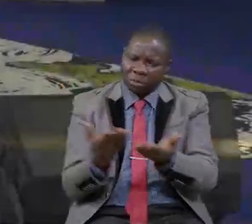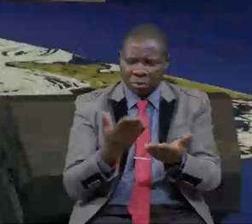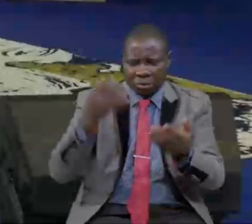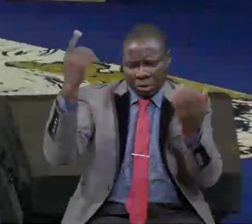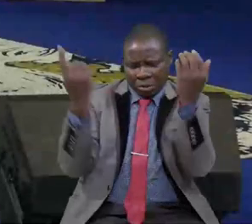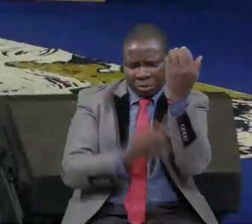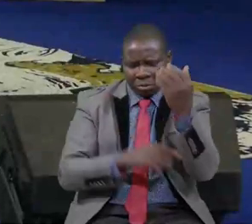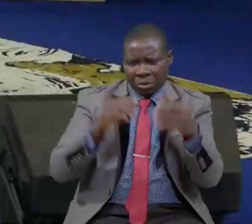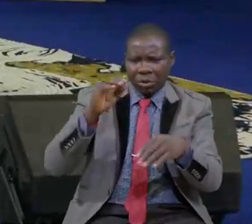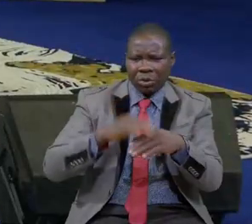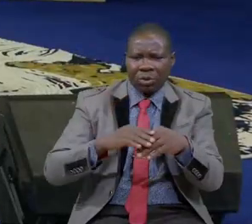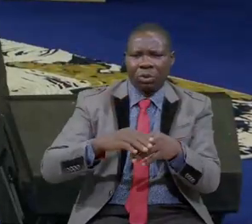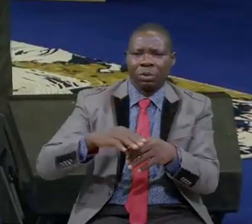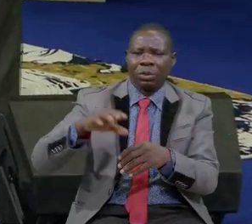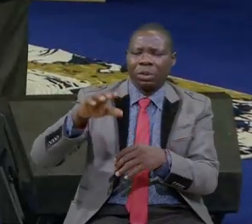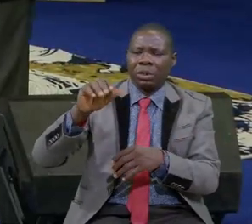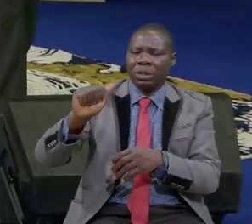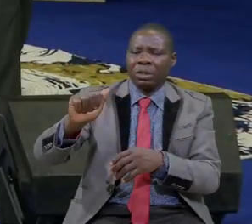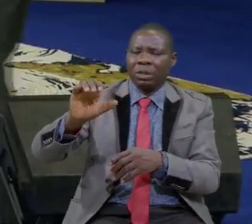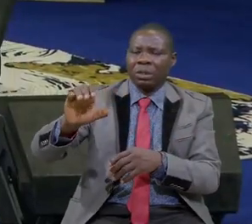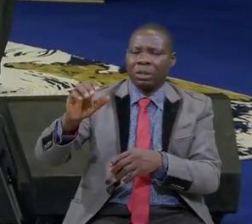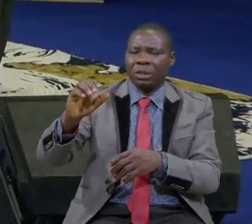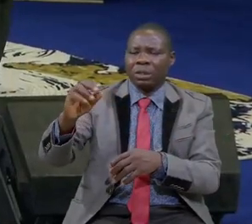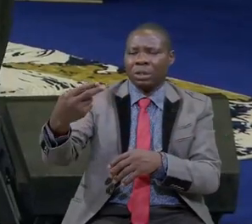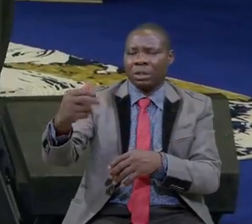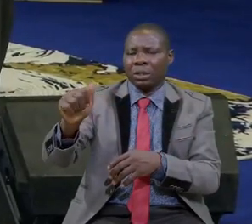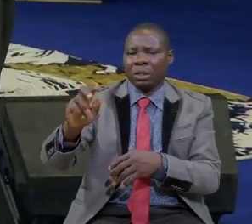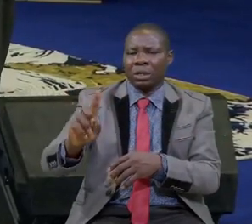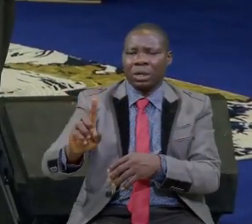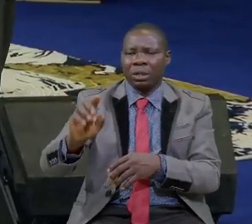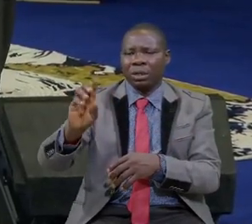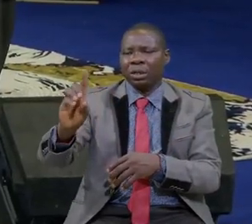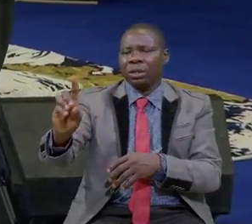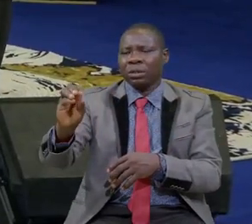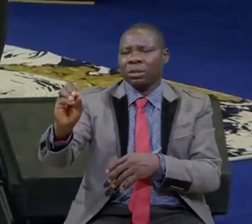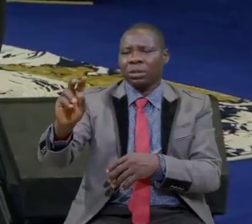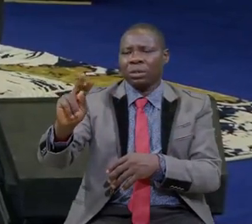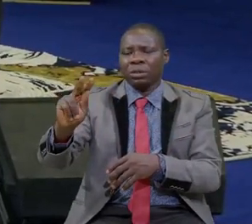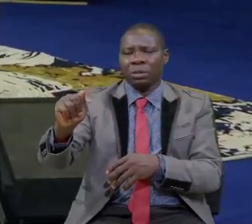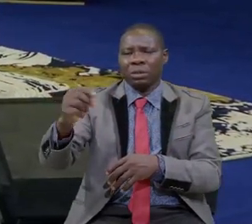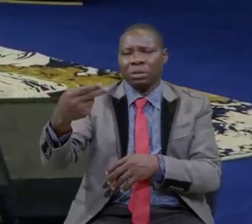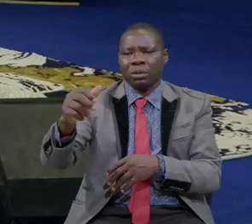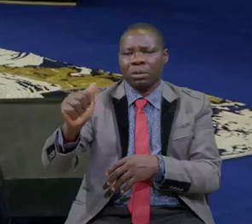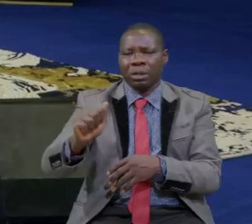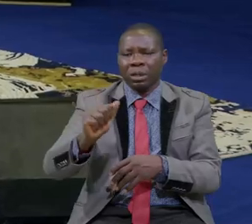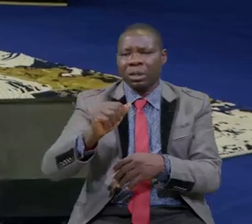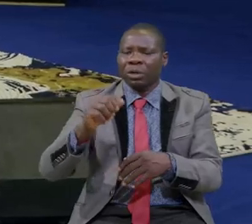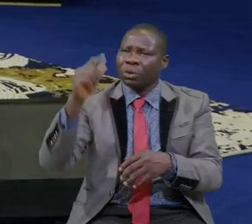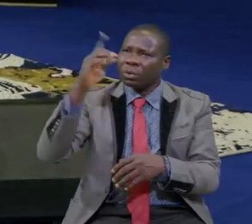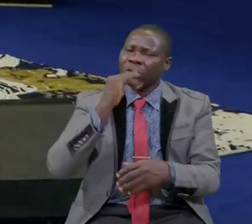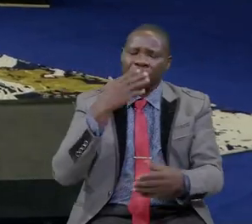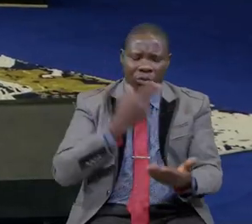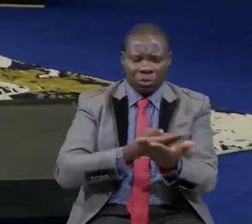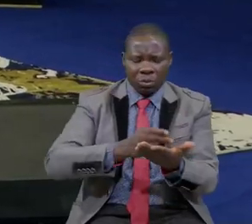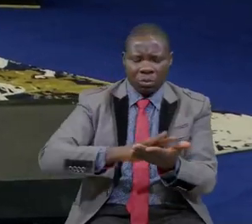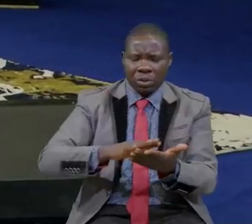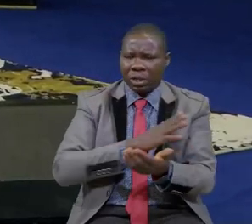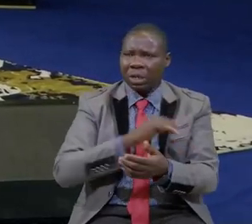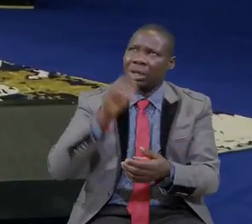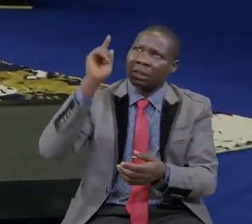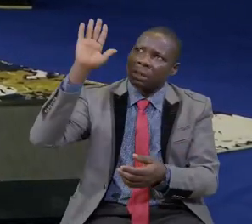Yes, it's good. But you understand, God is also holy. And his goodness will never contradict his